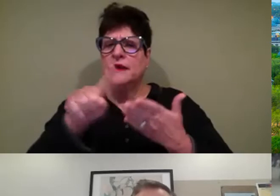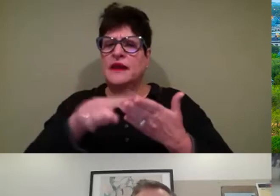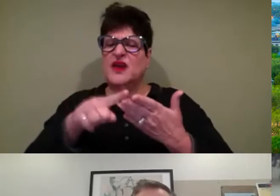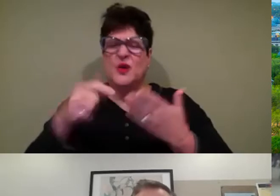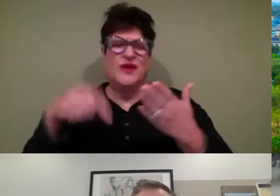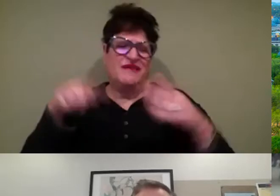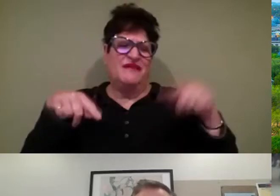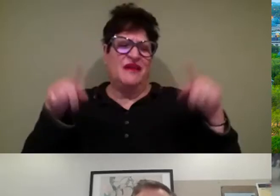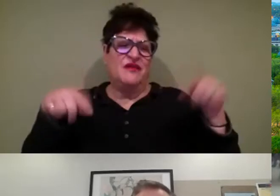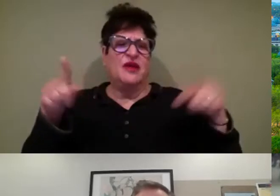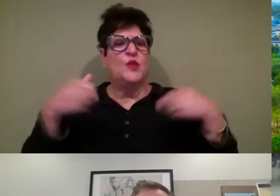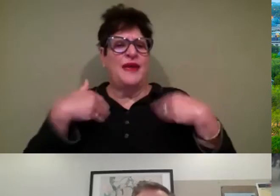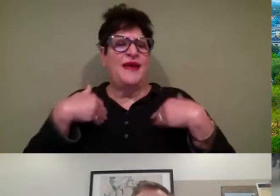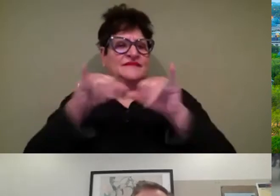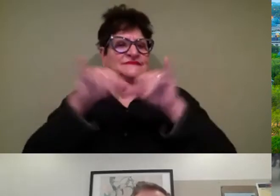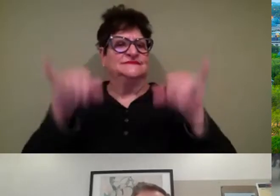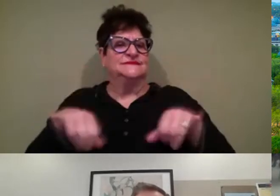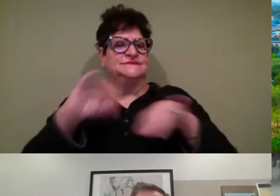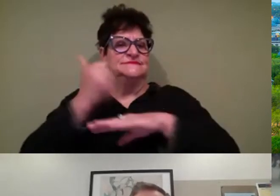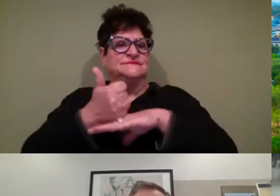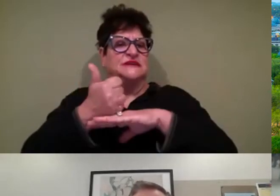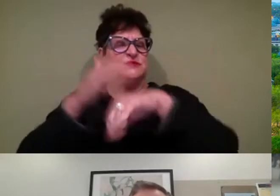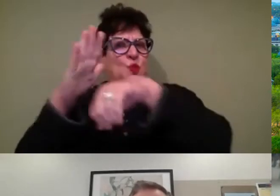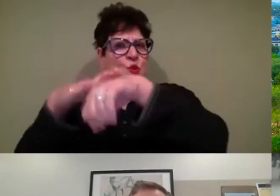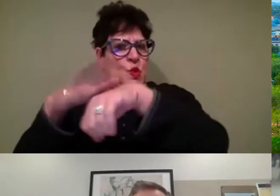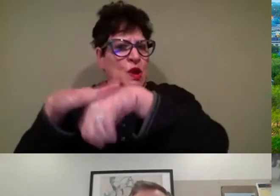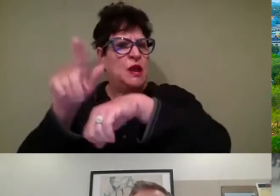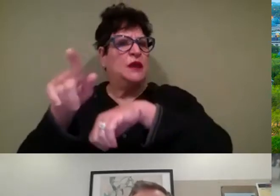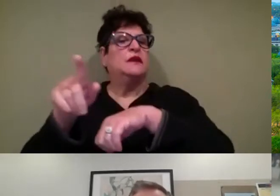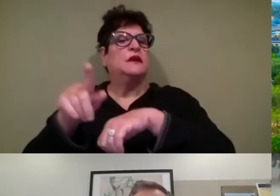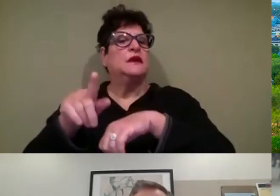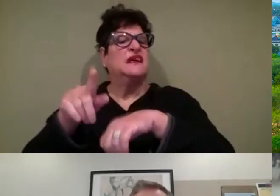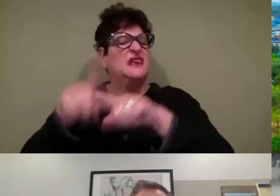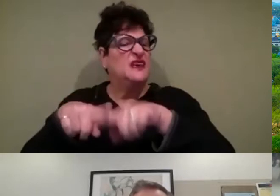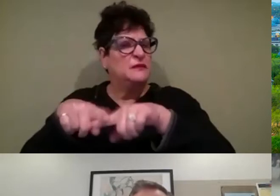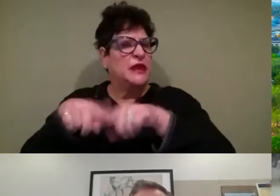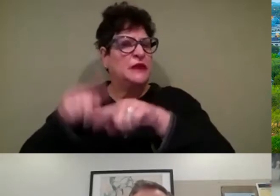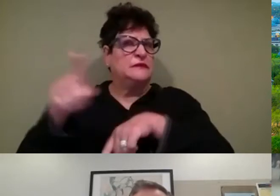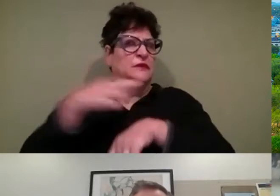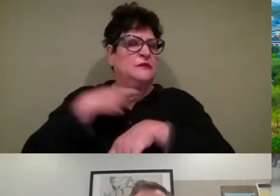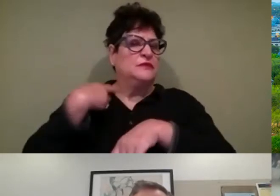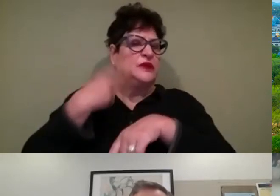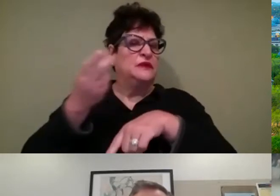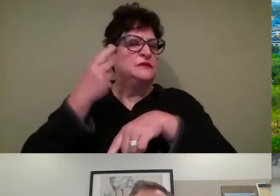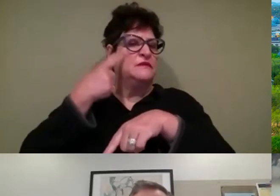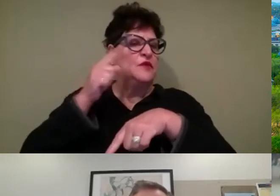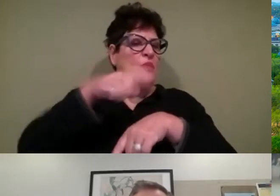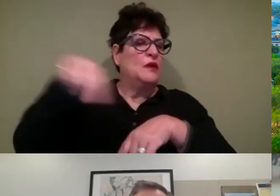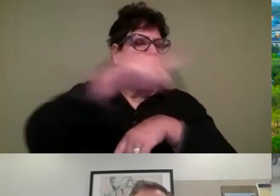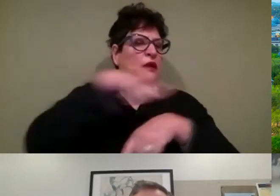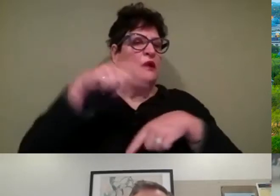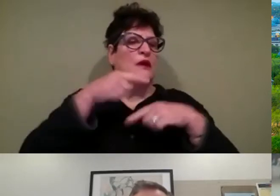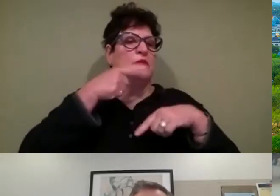have a system in place, warning systems, and depending on the imminent risk to the public, but we have